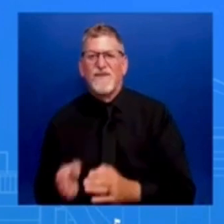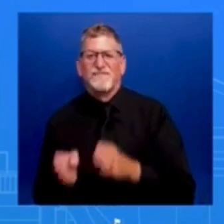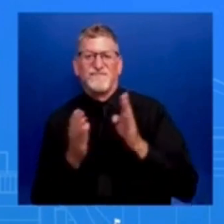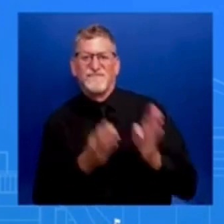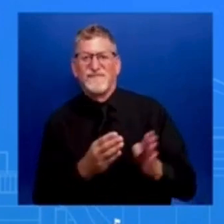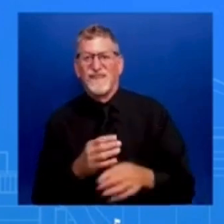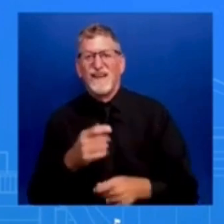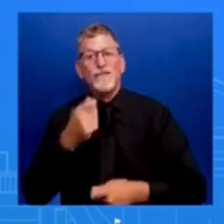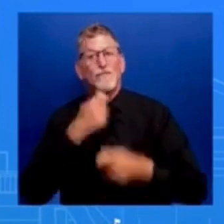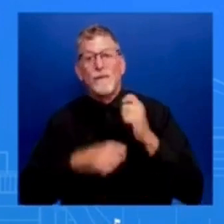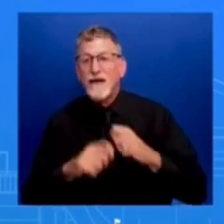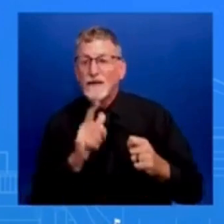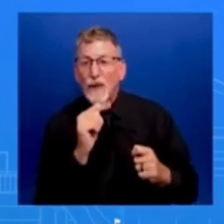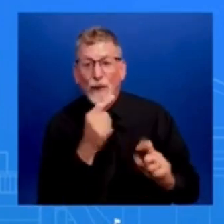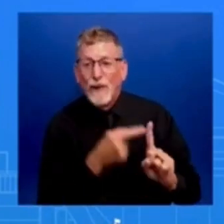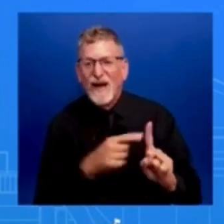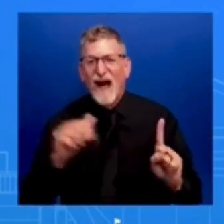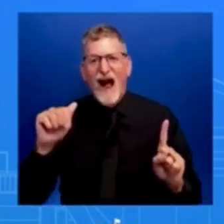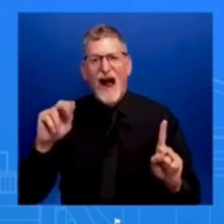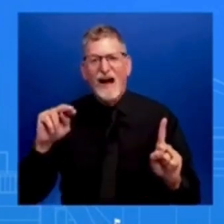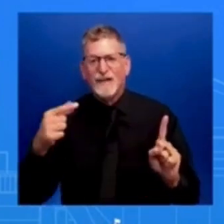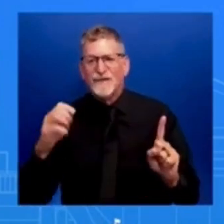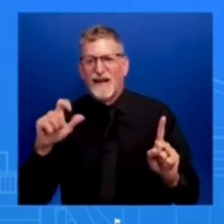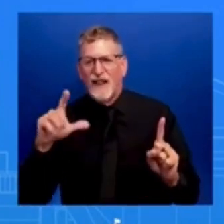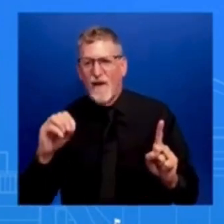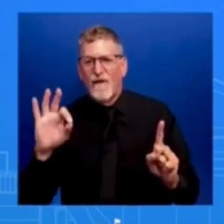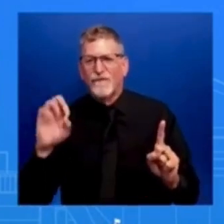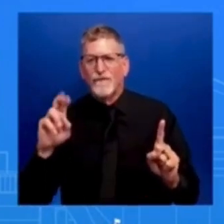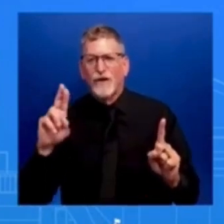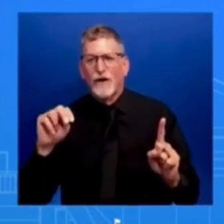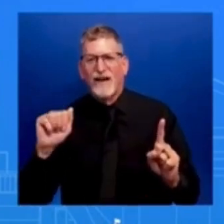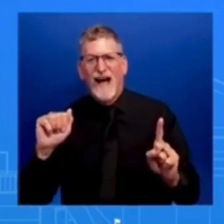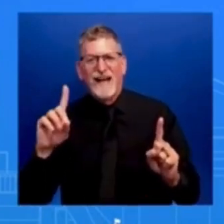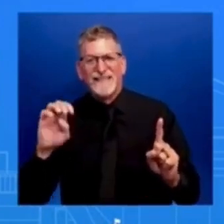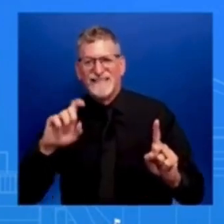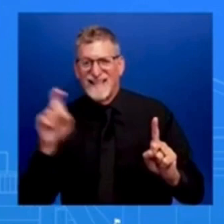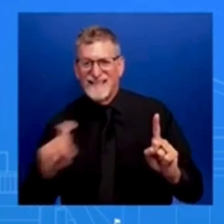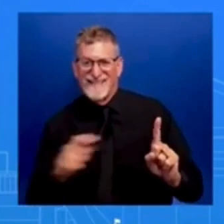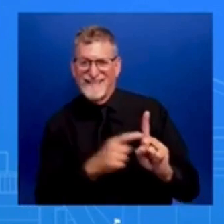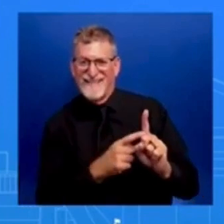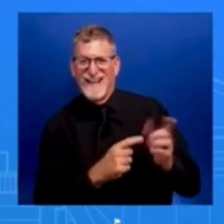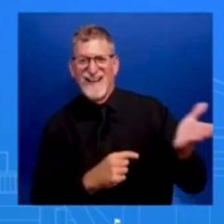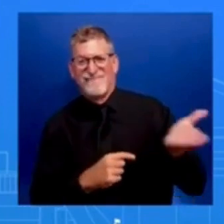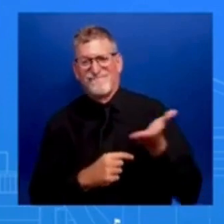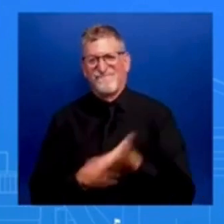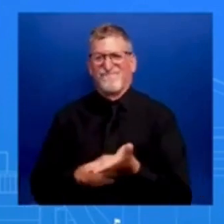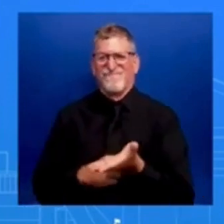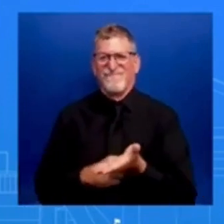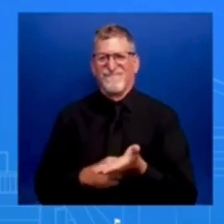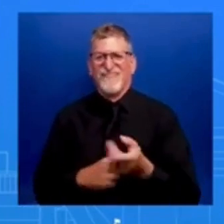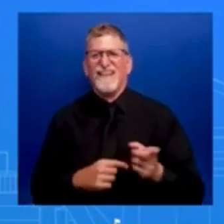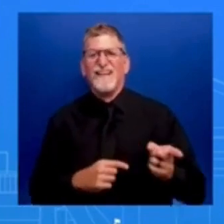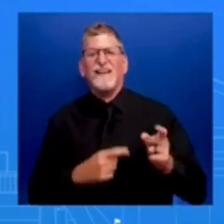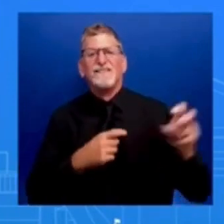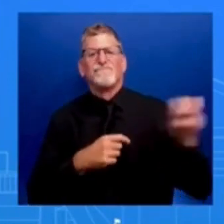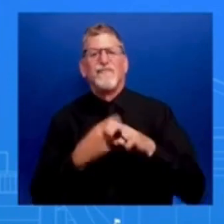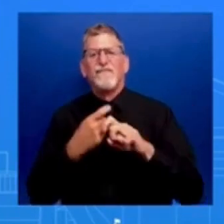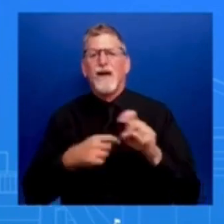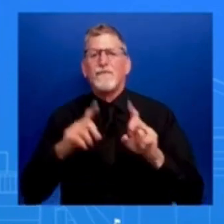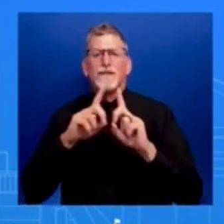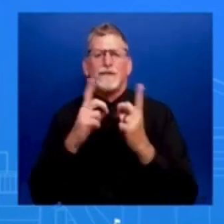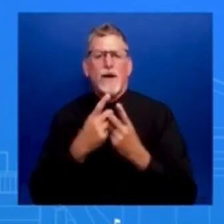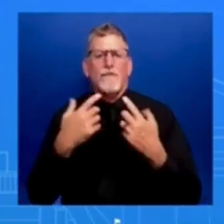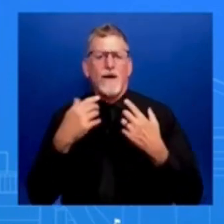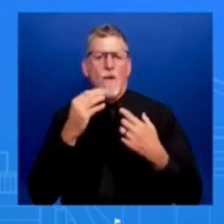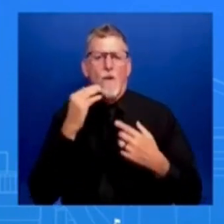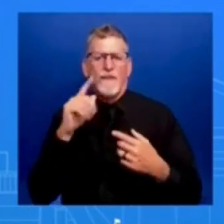shoes. He comes from DHS, and we hope that you take a minute to say hello to Angelo and also say goodbye